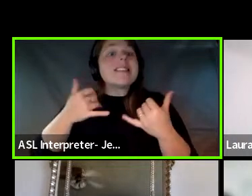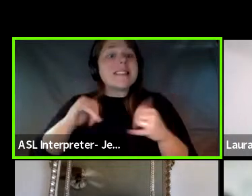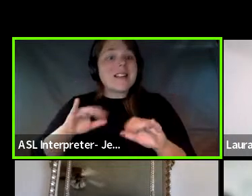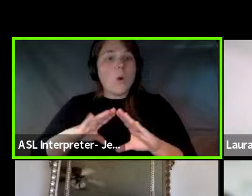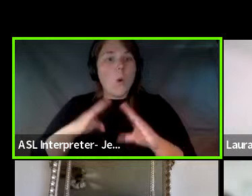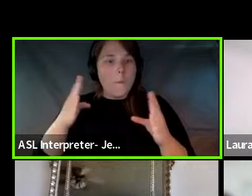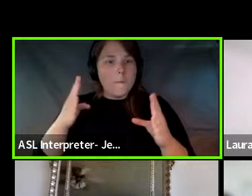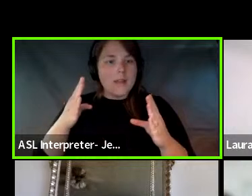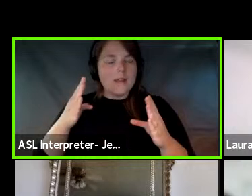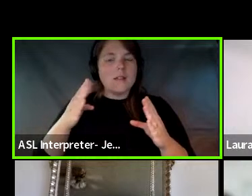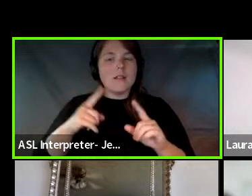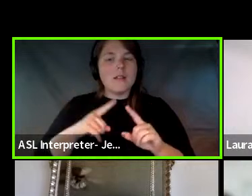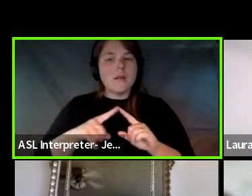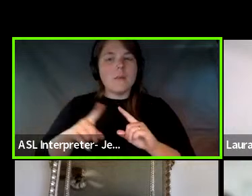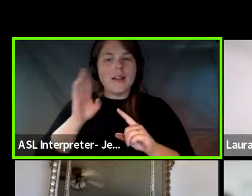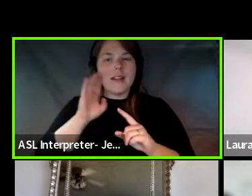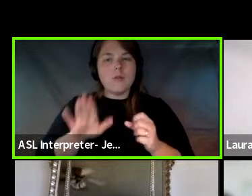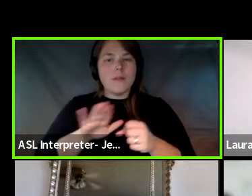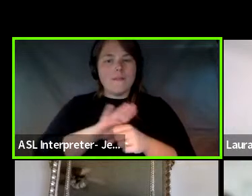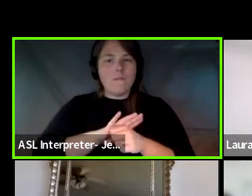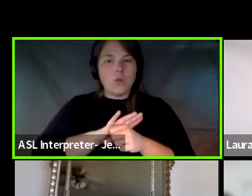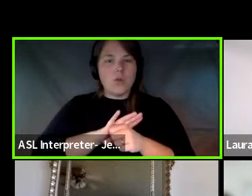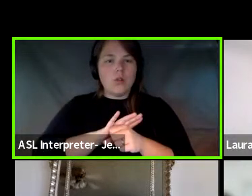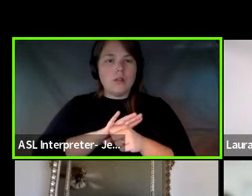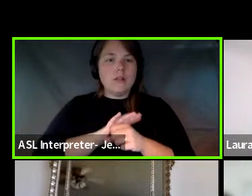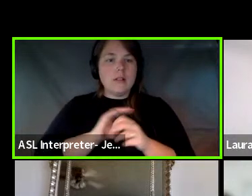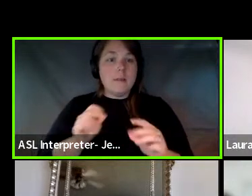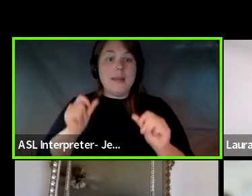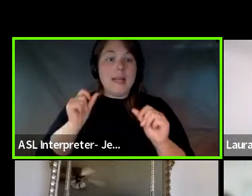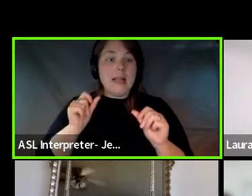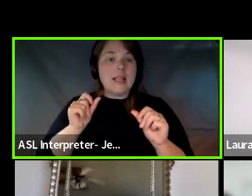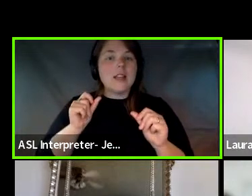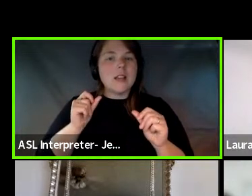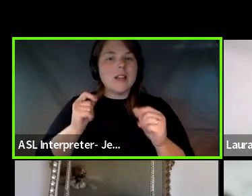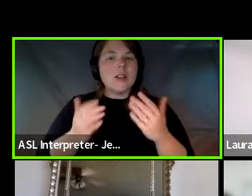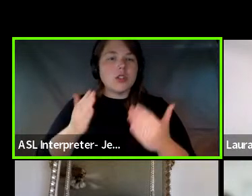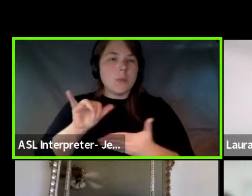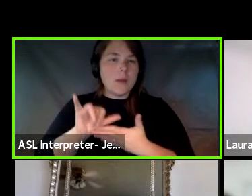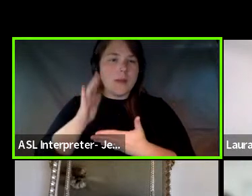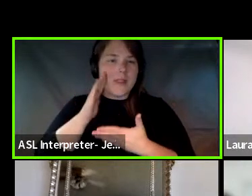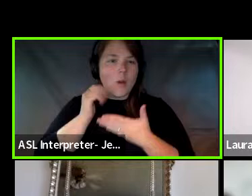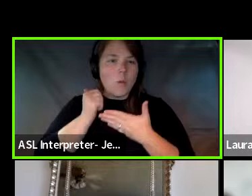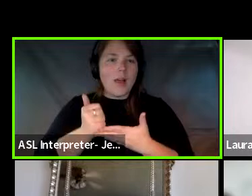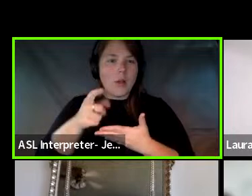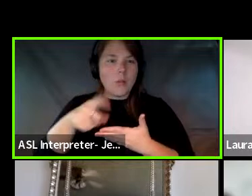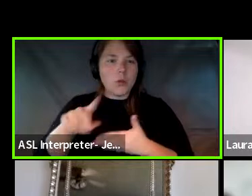will probably be full pretty immediately. So maybe that will help folks feel,